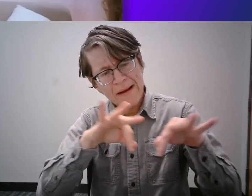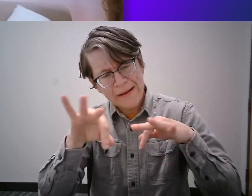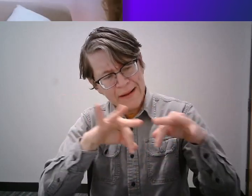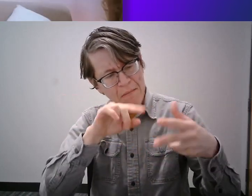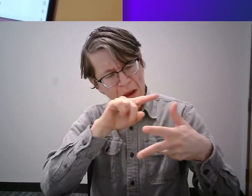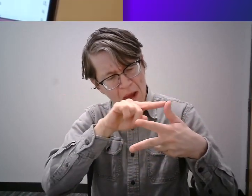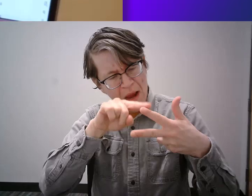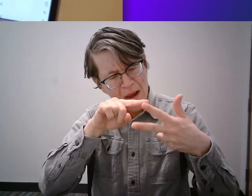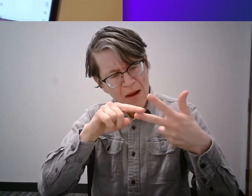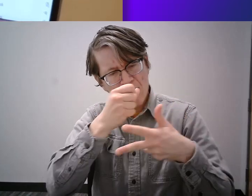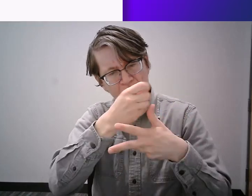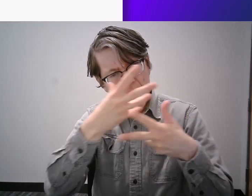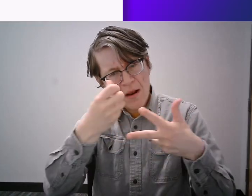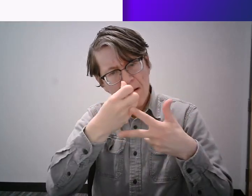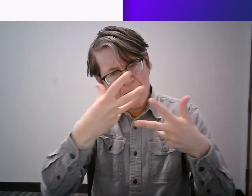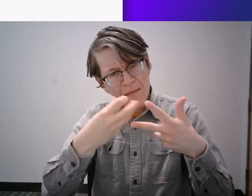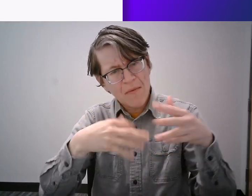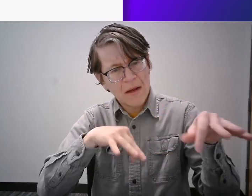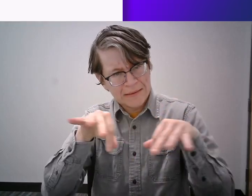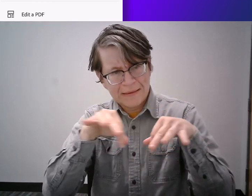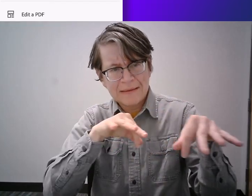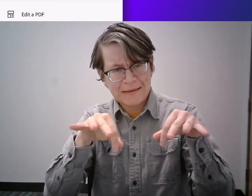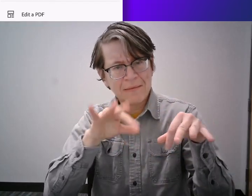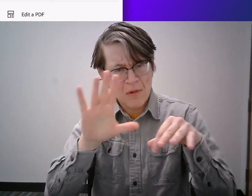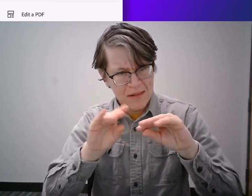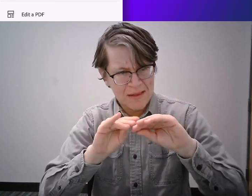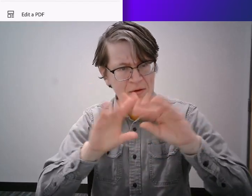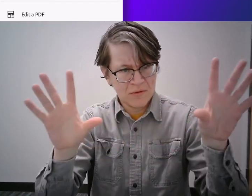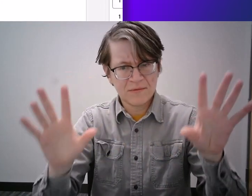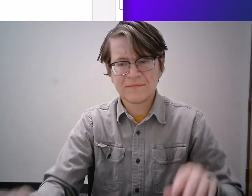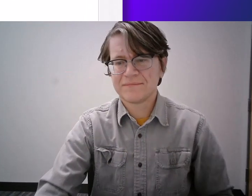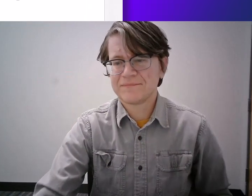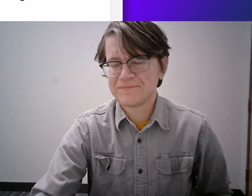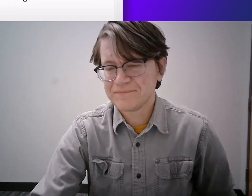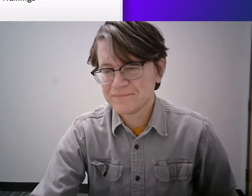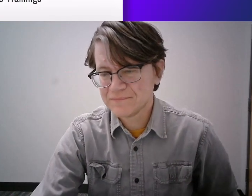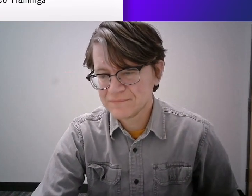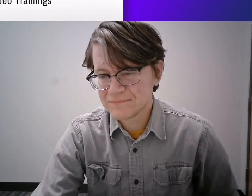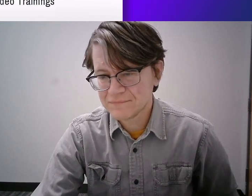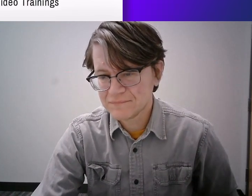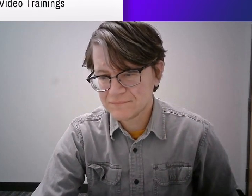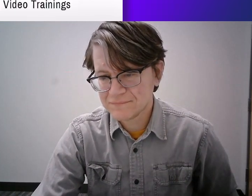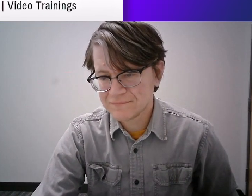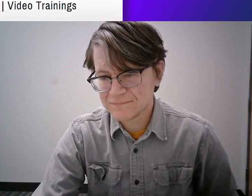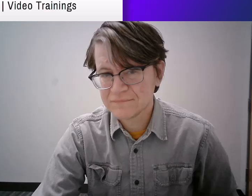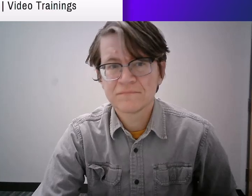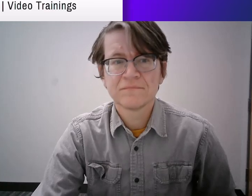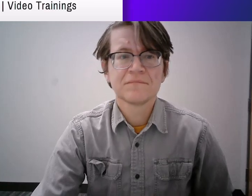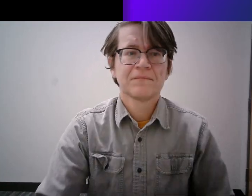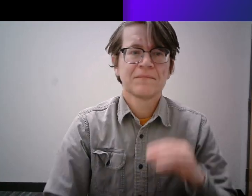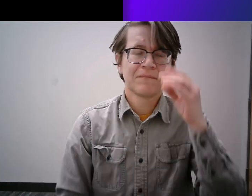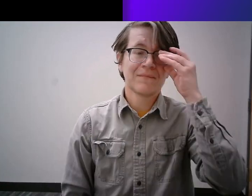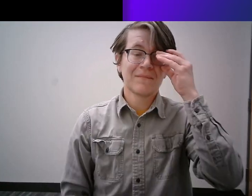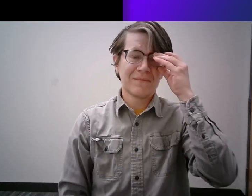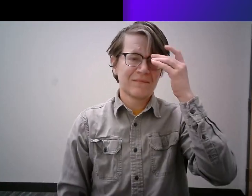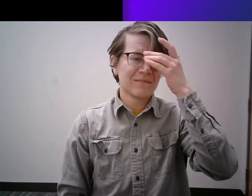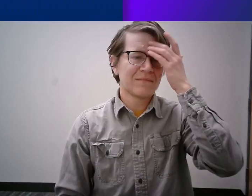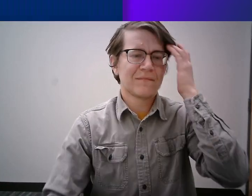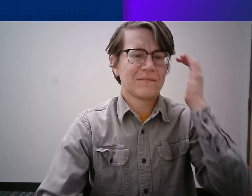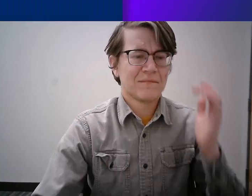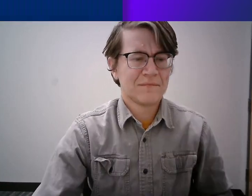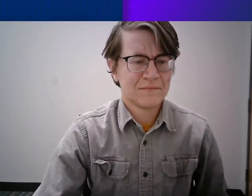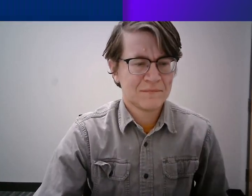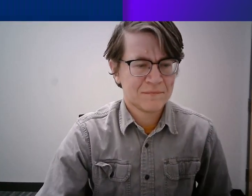easy editing tools, you can quickly make updates right in the PDF without needing to find the original Word doc. Just